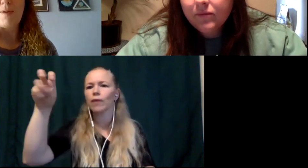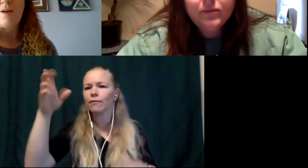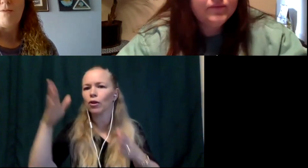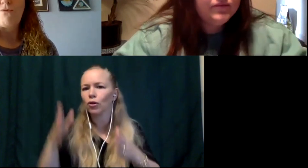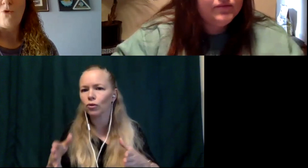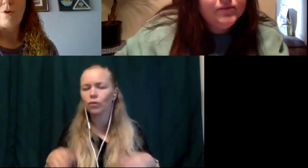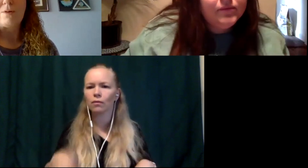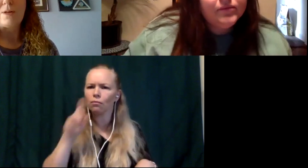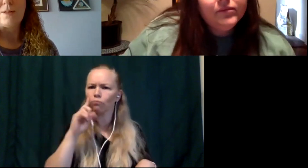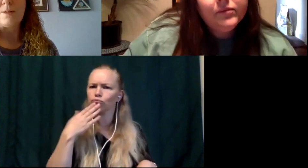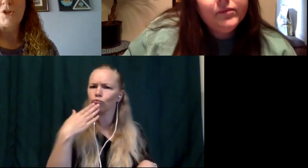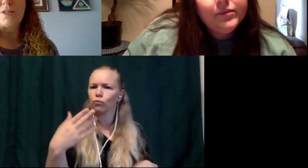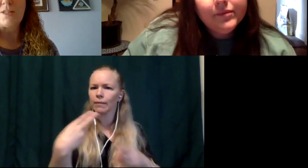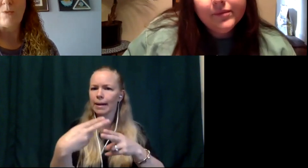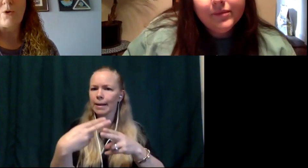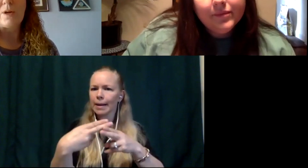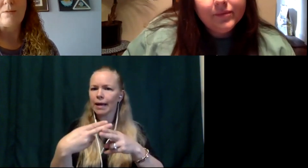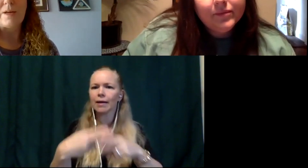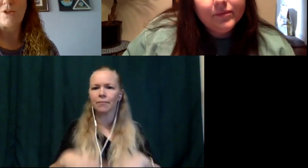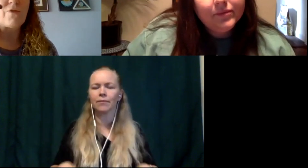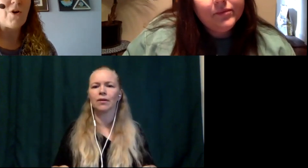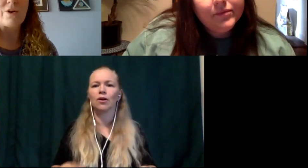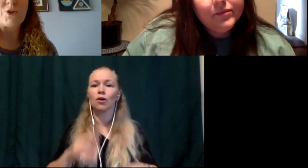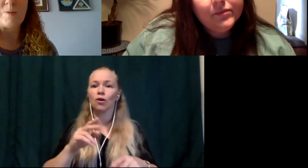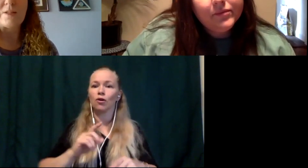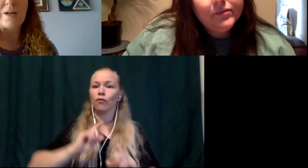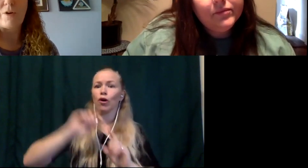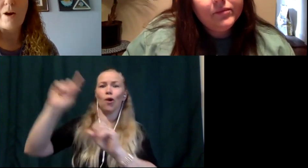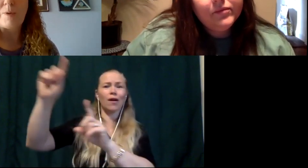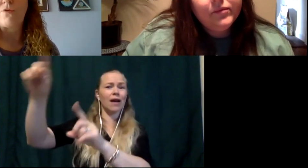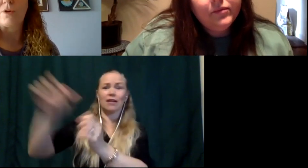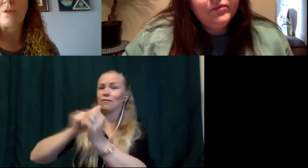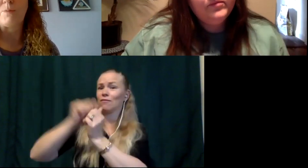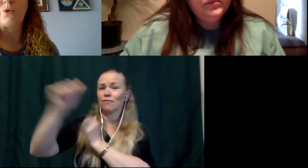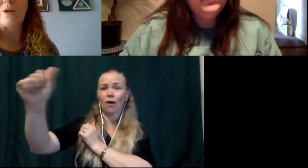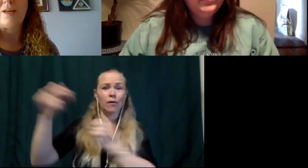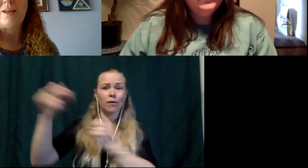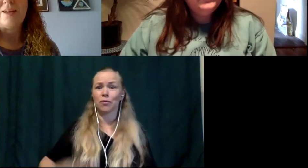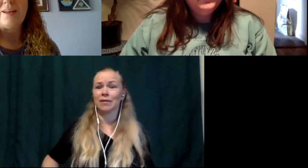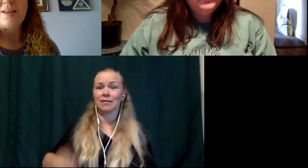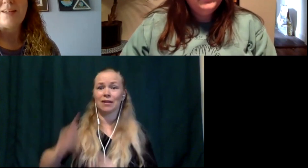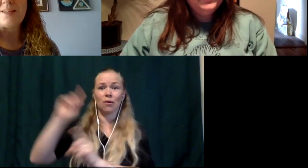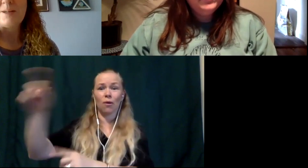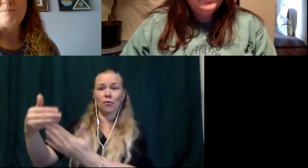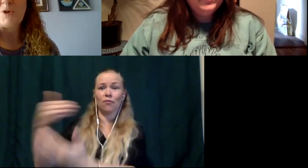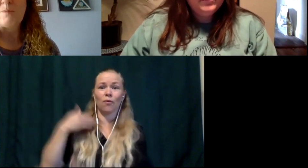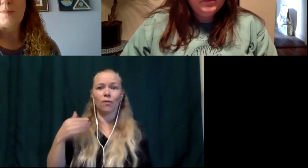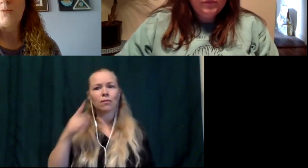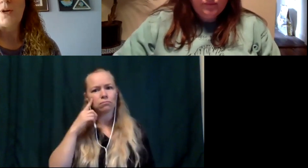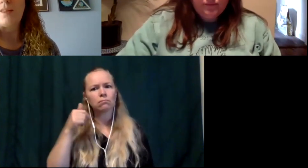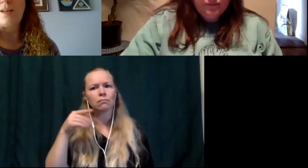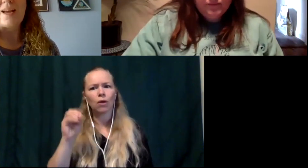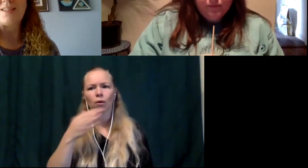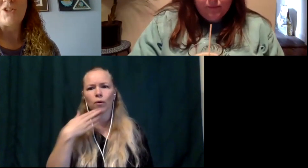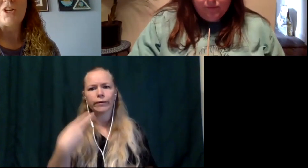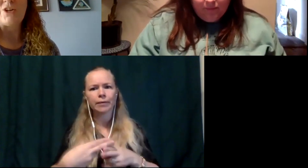name for the missions that were going as far as humans had ever gone before to the moon. And so